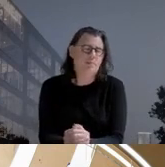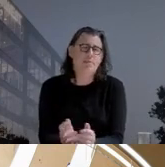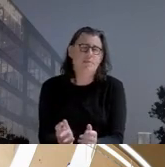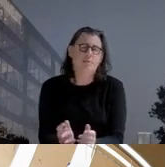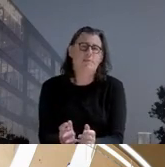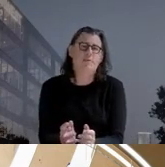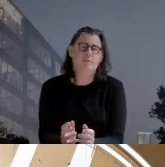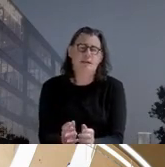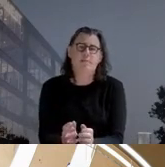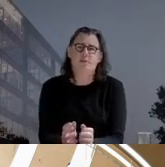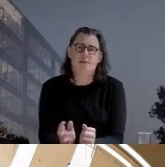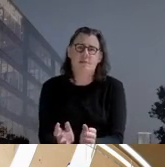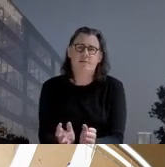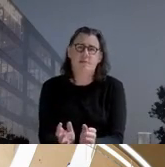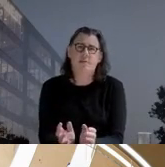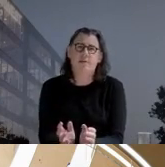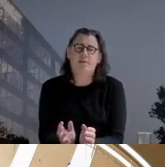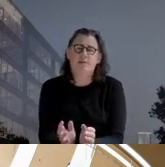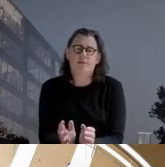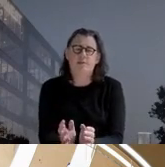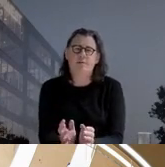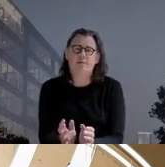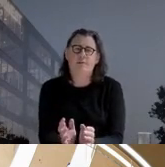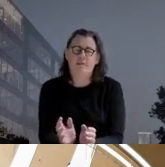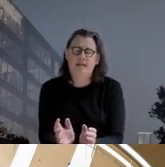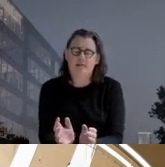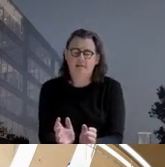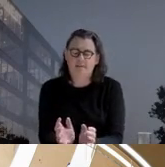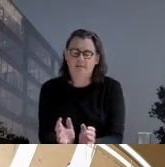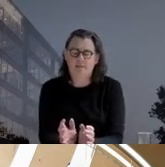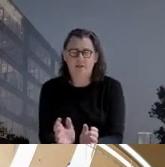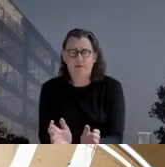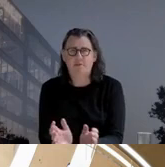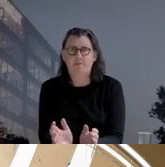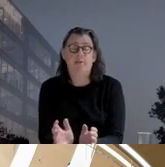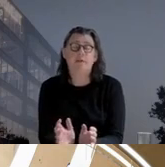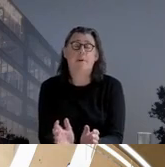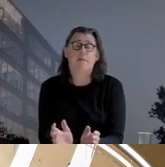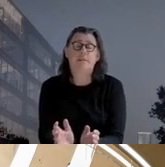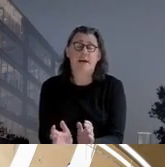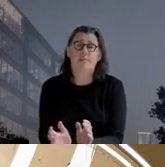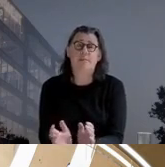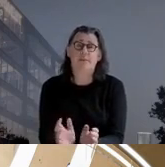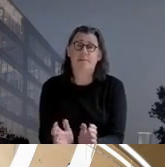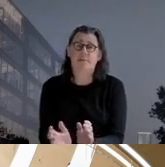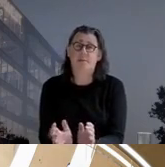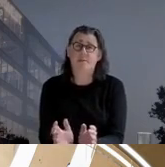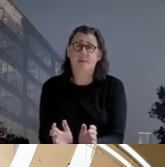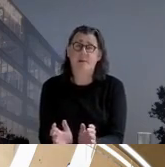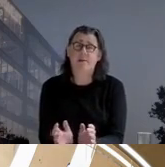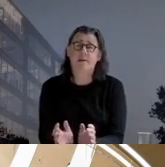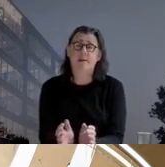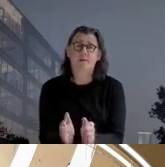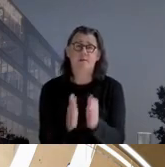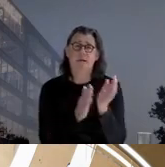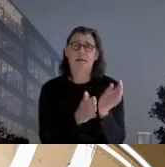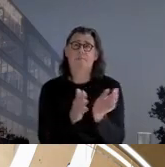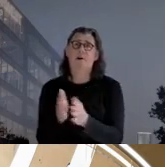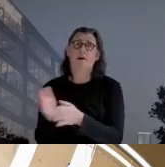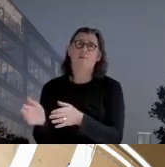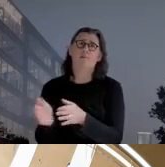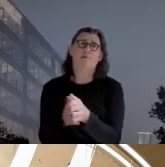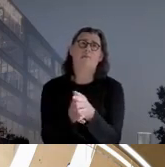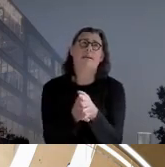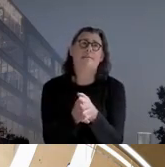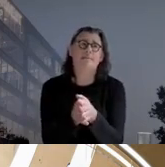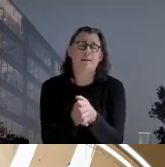choice, but in principle, if you set up the schedule to reflect the schedule, there's a couple of example schedules there as well. If you set up